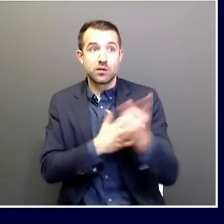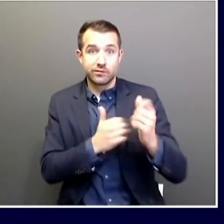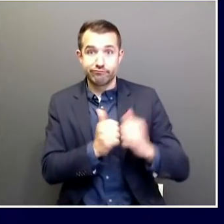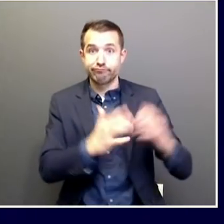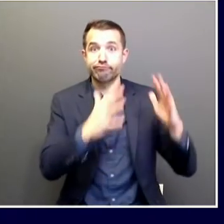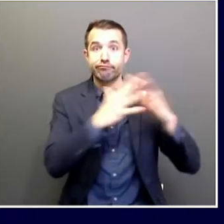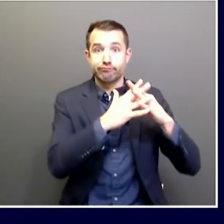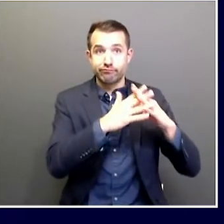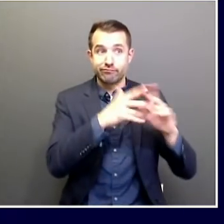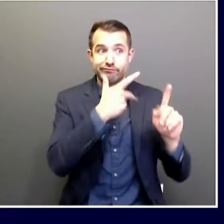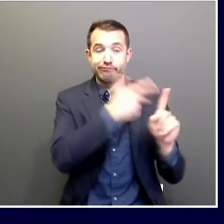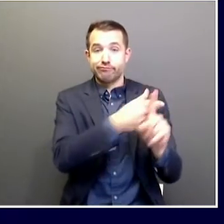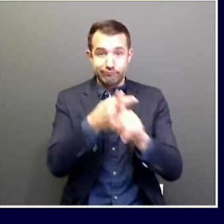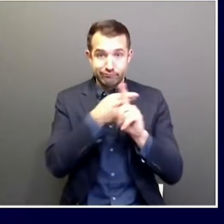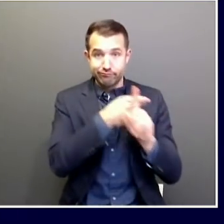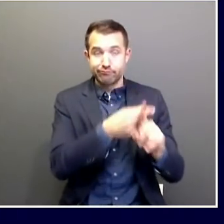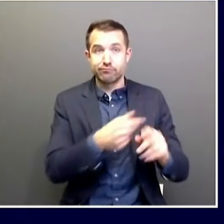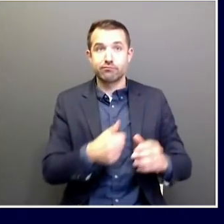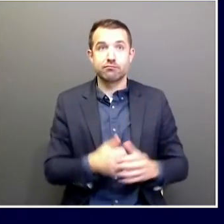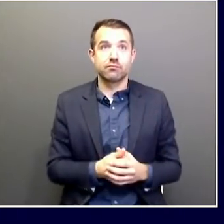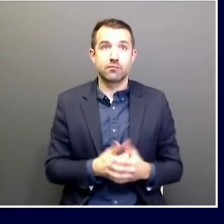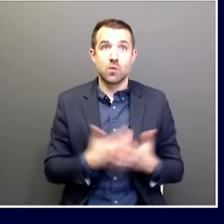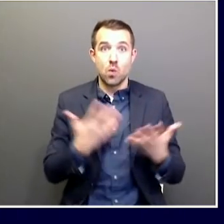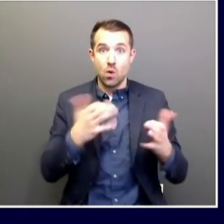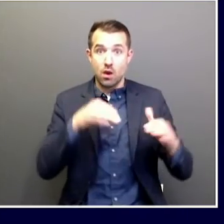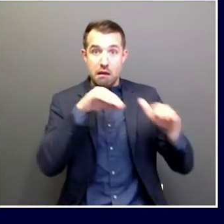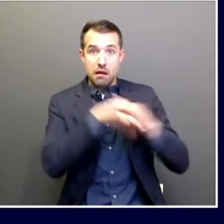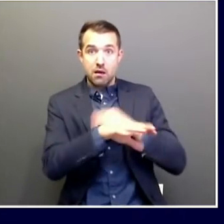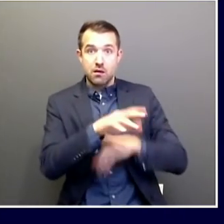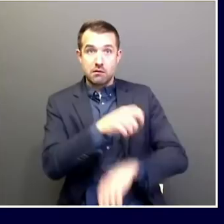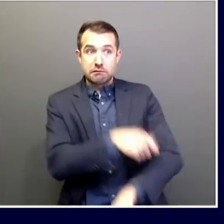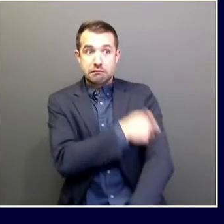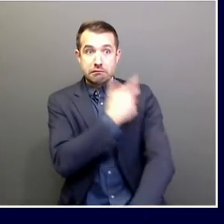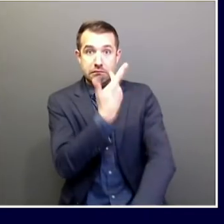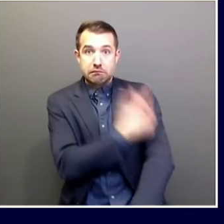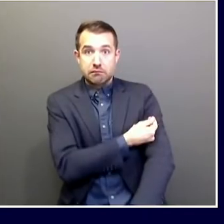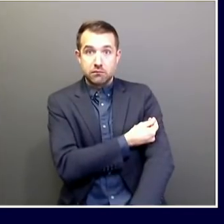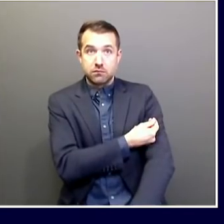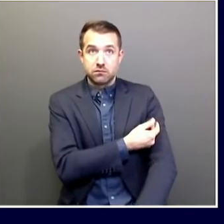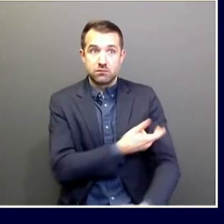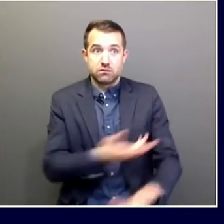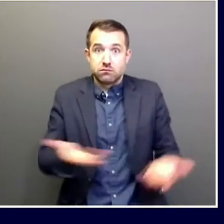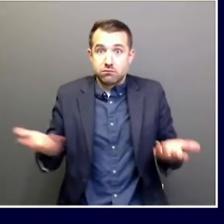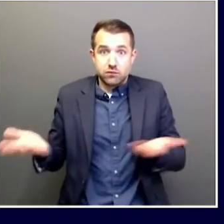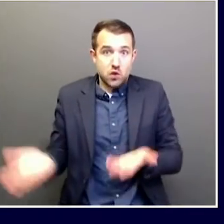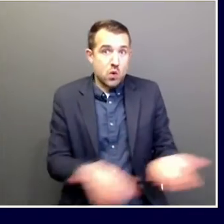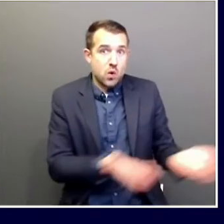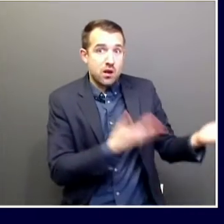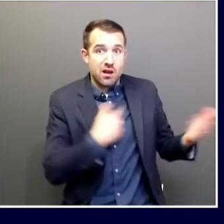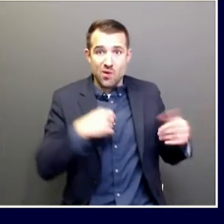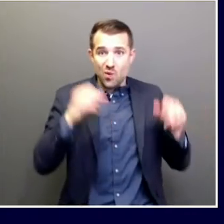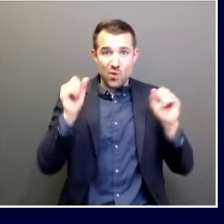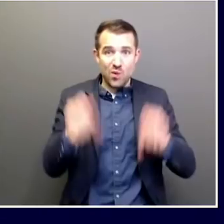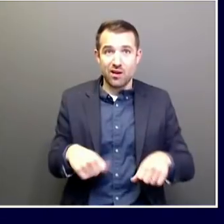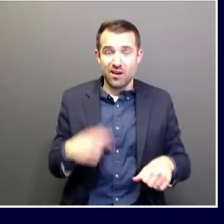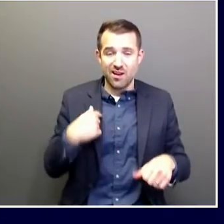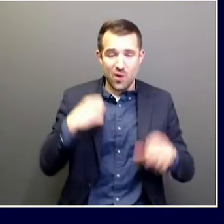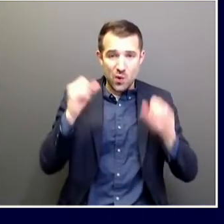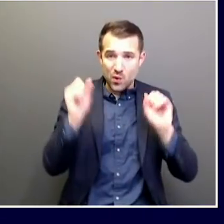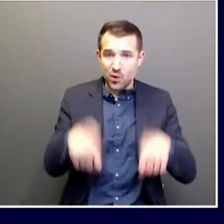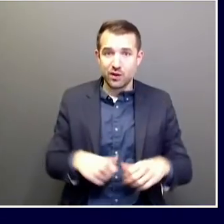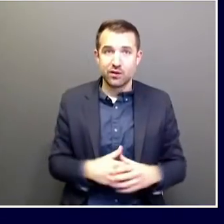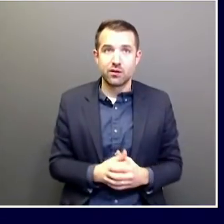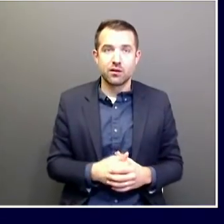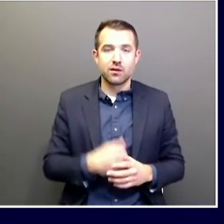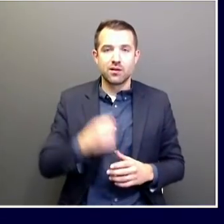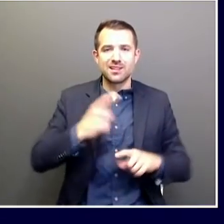months. So we still have that architecture in place to facilitate pop-up clinics. That said, what's different now as compared